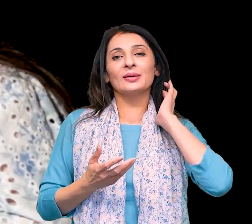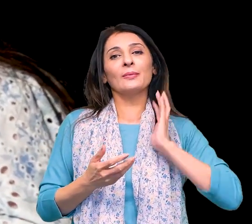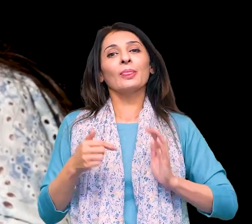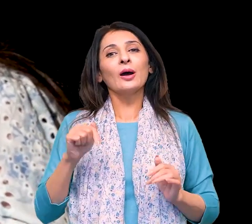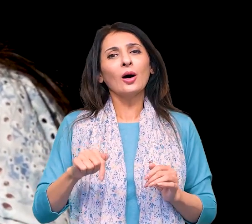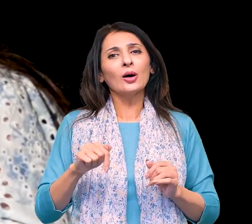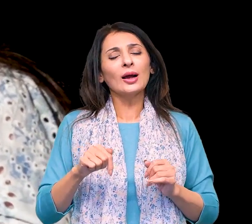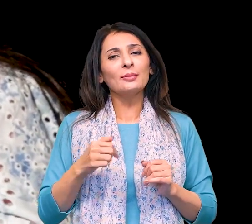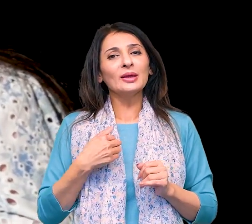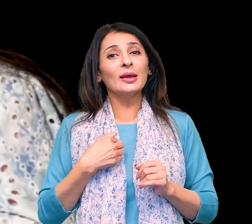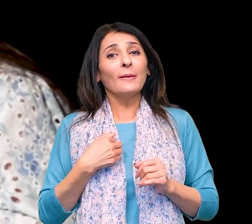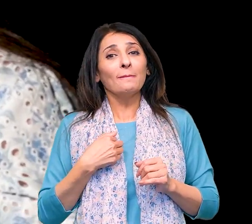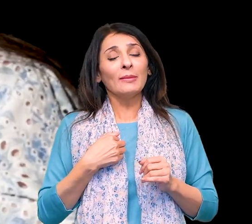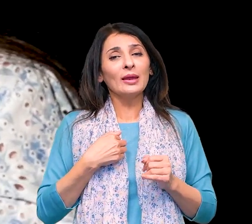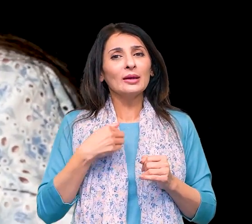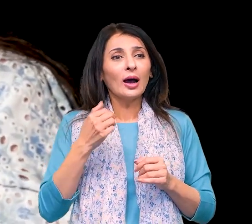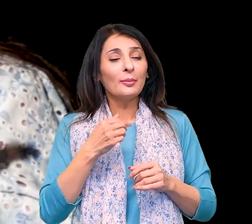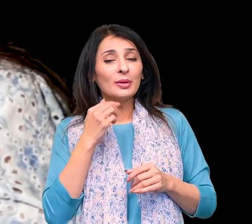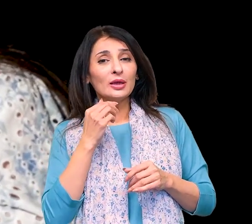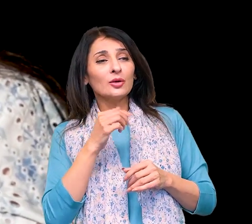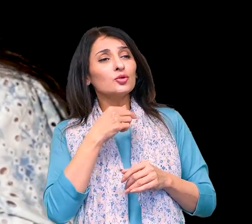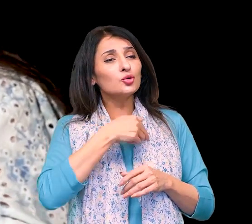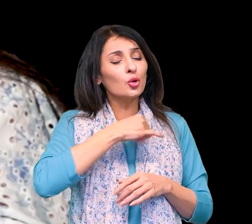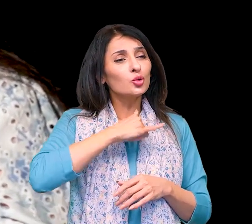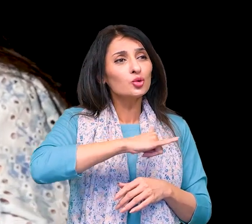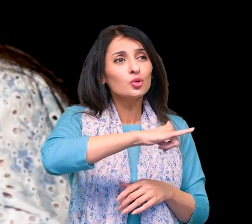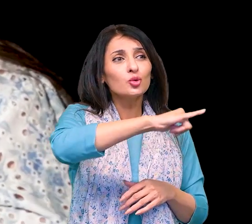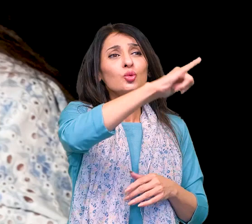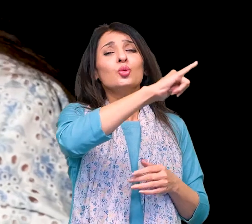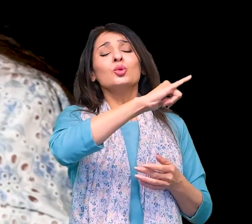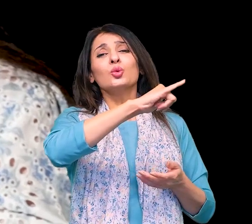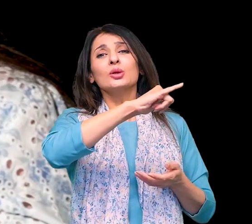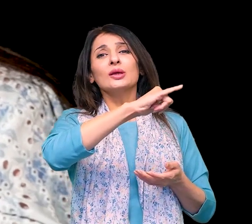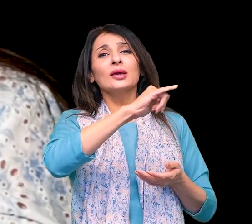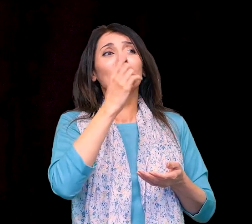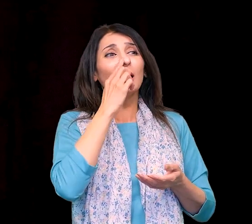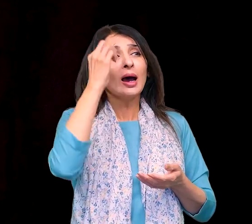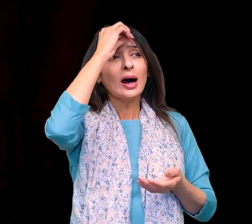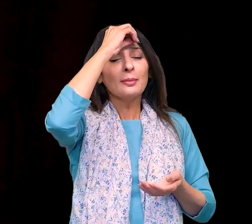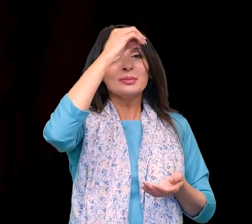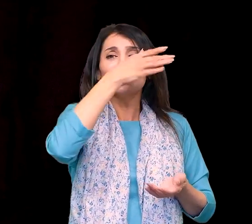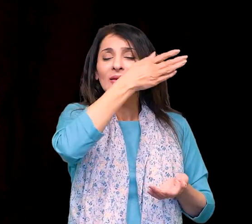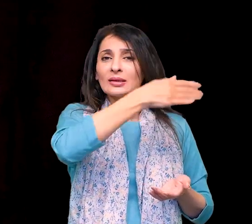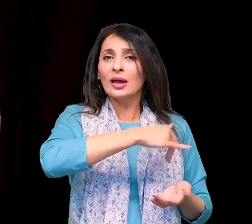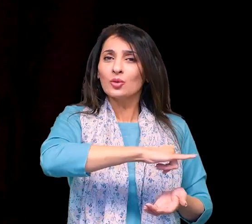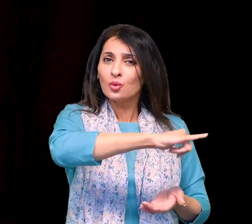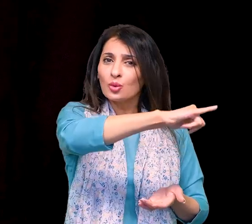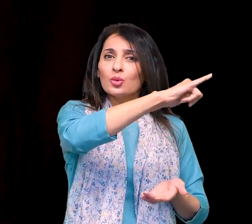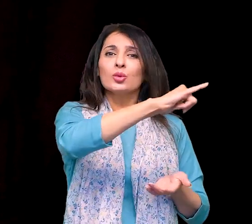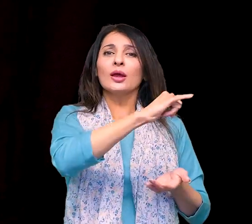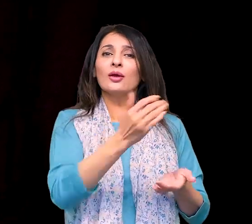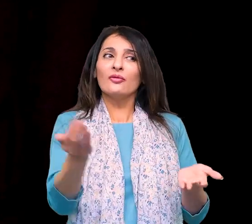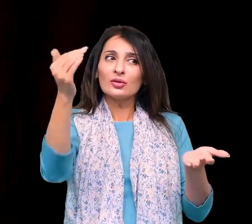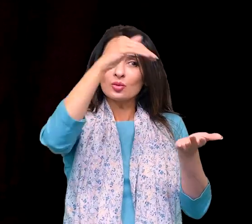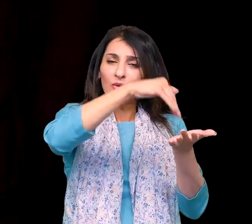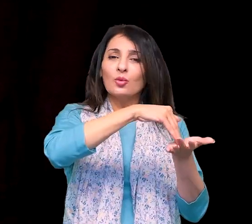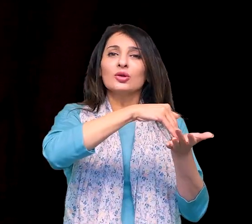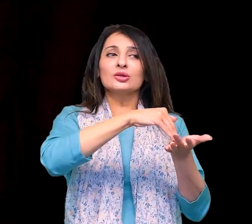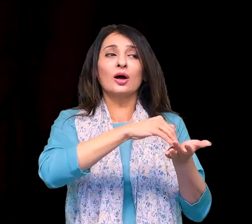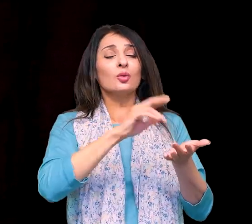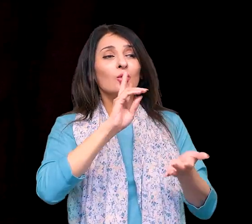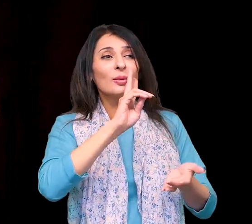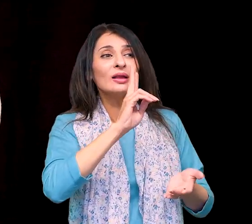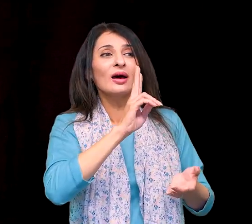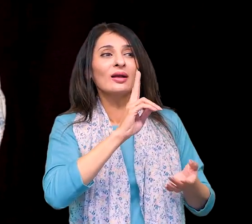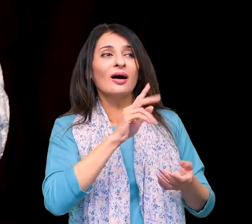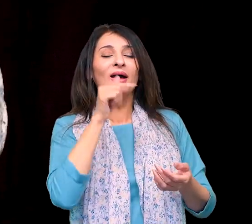pregnancy, a lot of ammis reached out to me and they're like, oh, do you think it's okay to get pregnant after 35? What are the risk factors, etc. And then